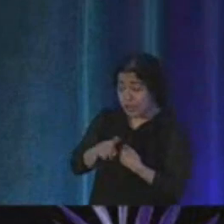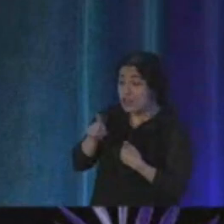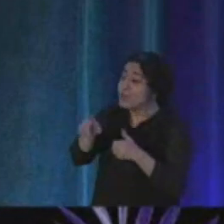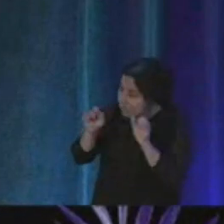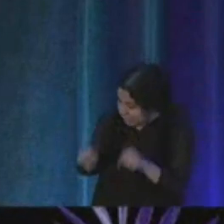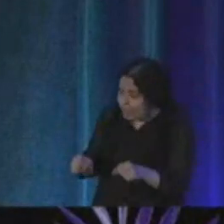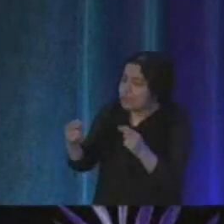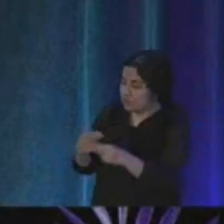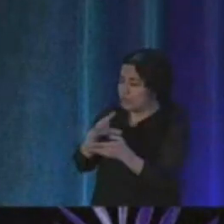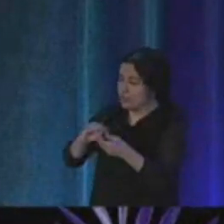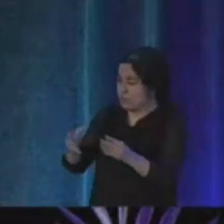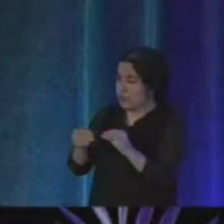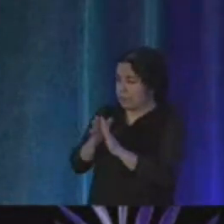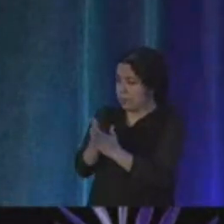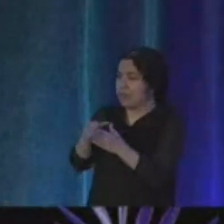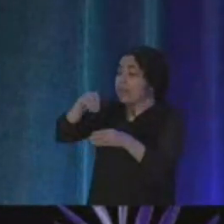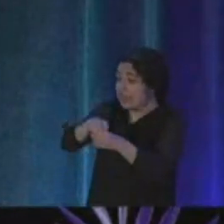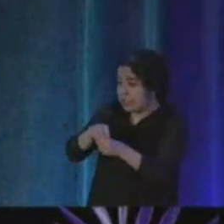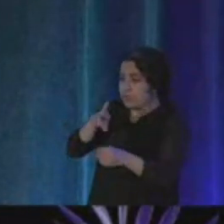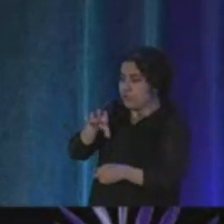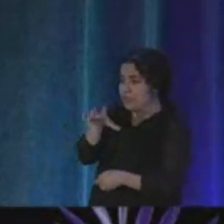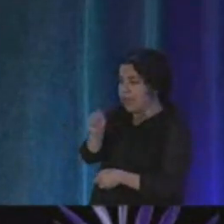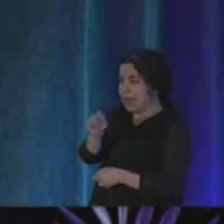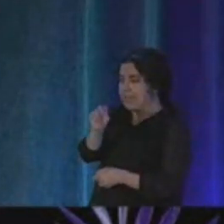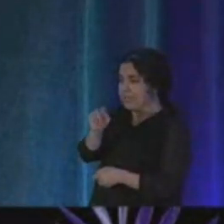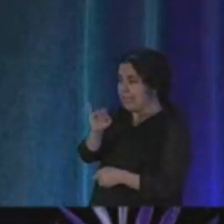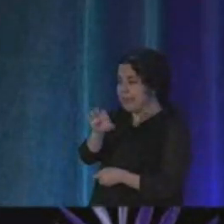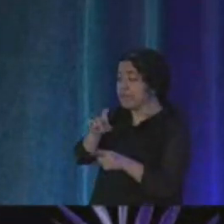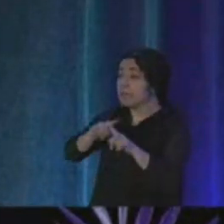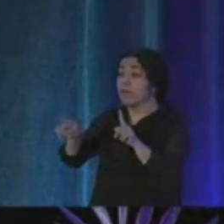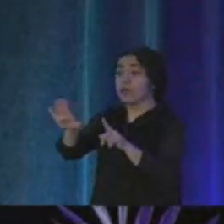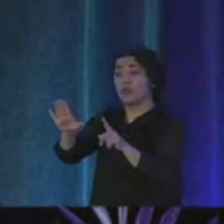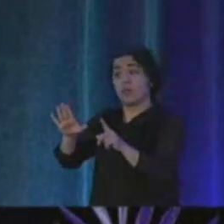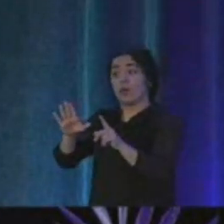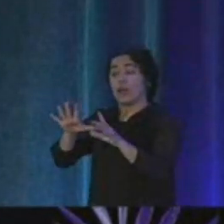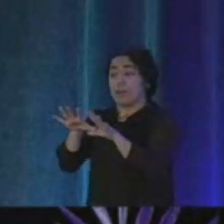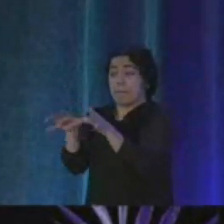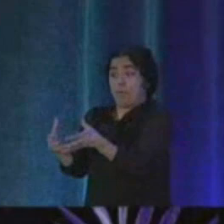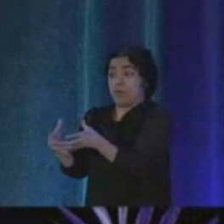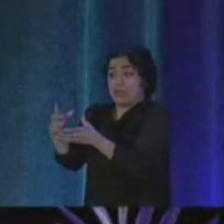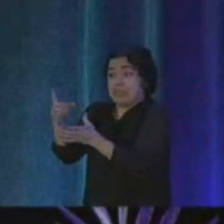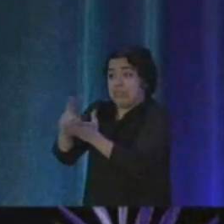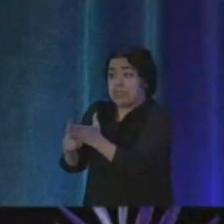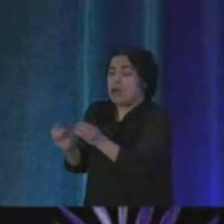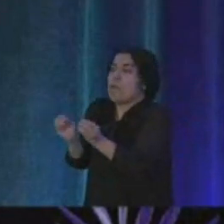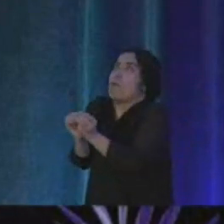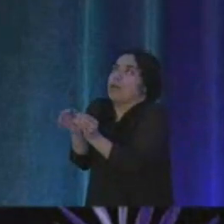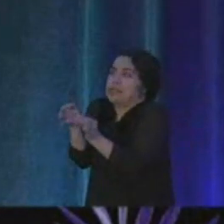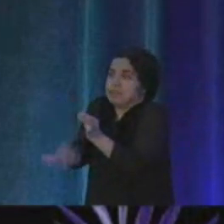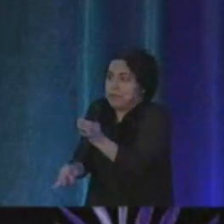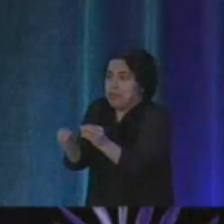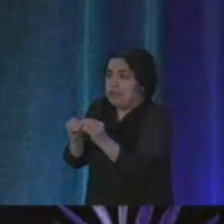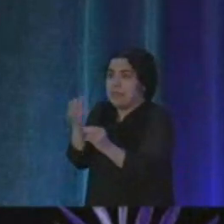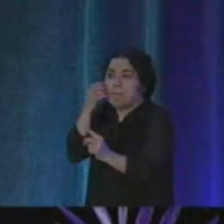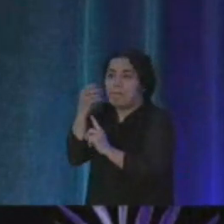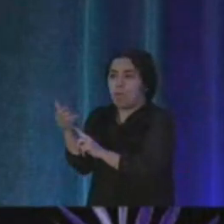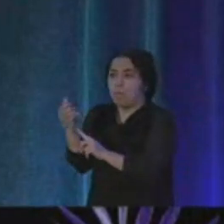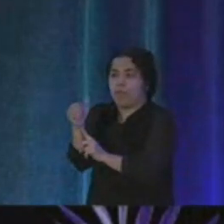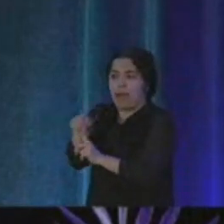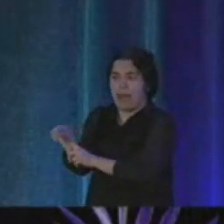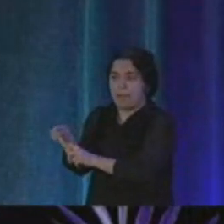React Native, but it also makes doing component design so much simpler in a mobile application.